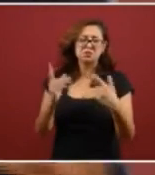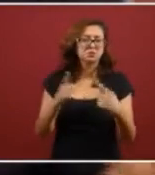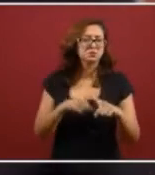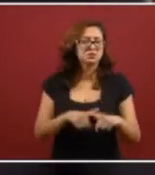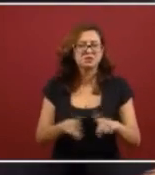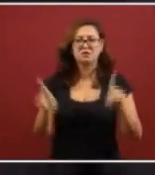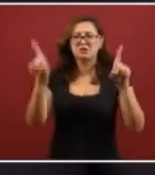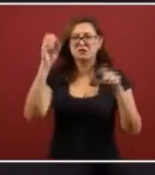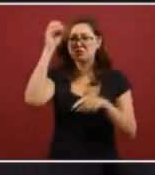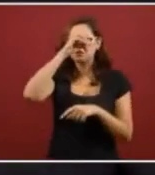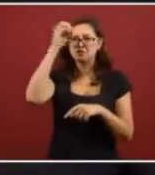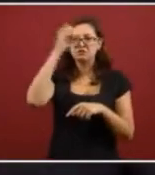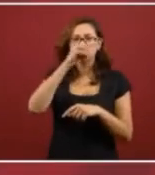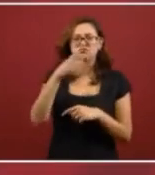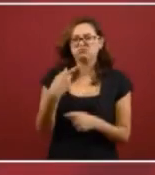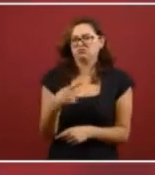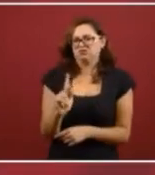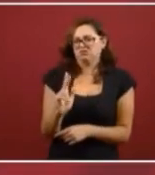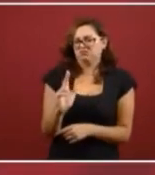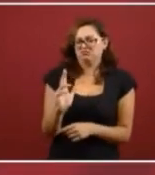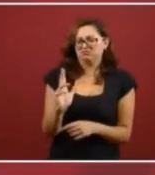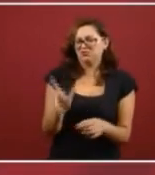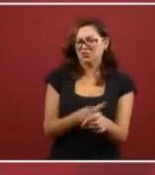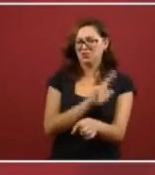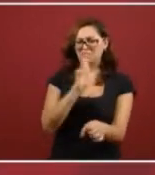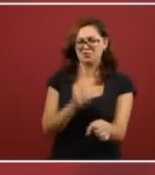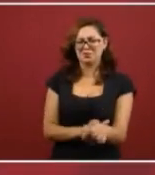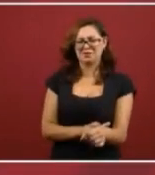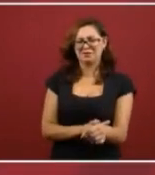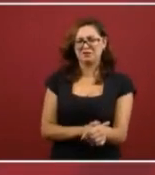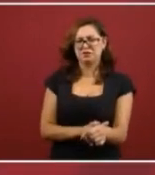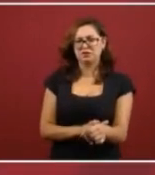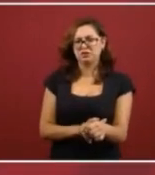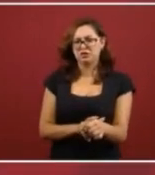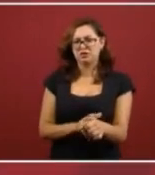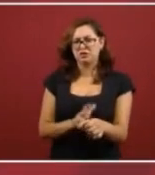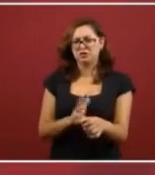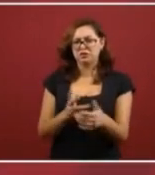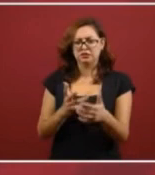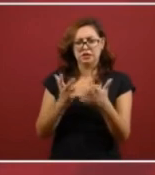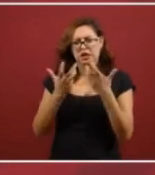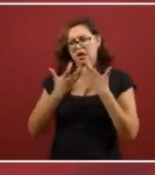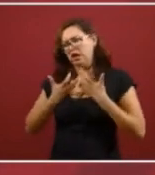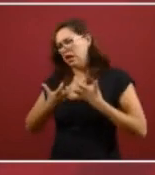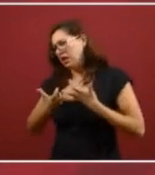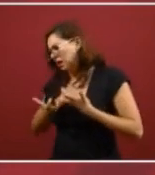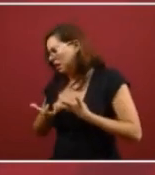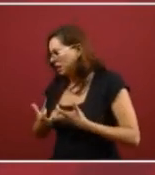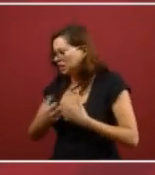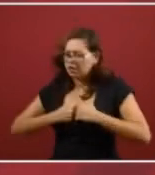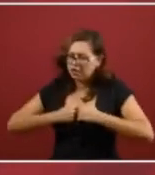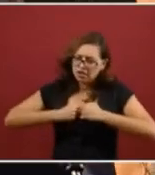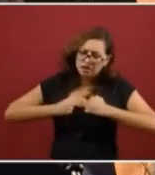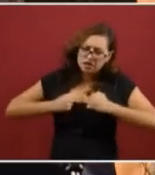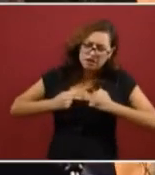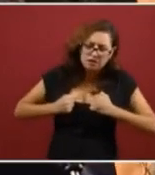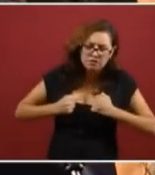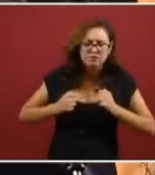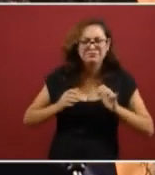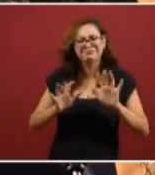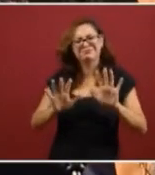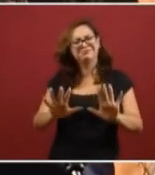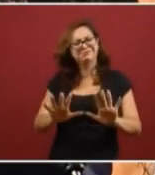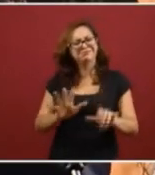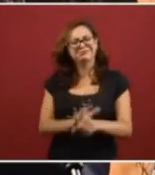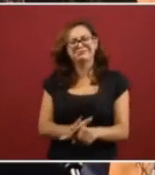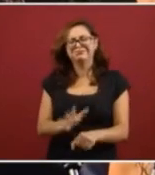but nothing extraño. Nothing strange. No es para arreglarse las vestiduras. It's esto not es to así. Tear your clothes